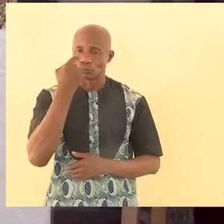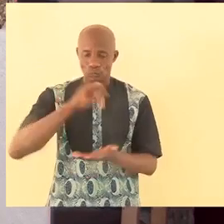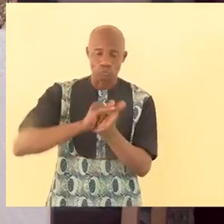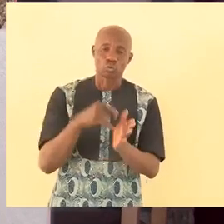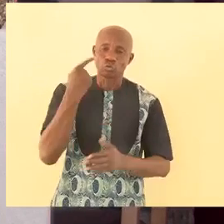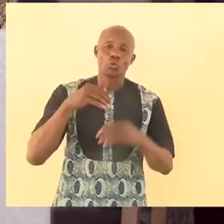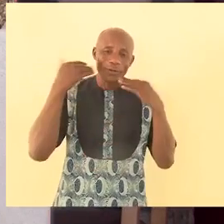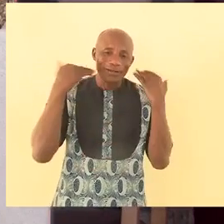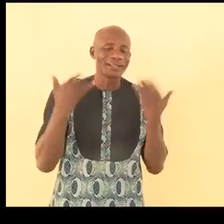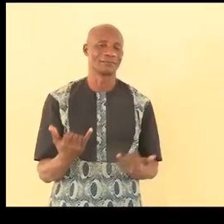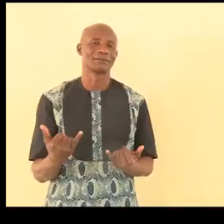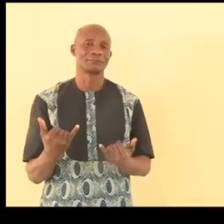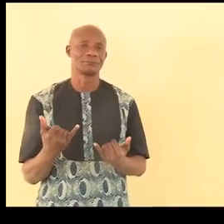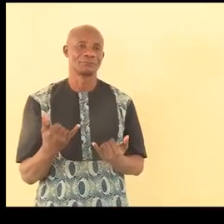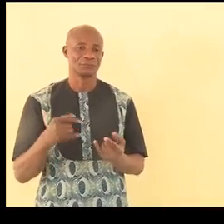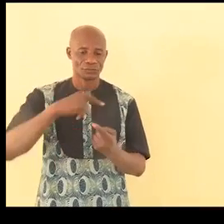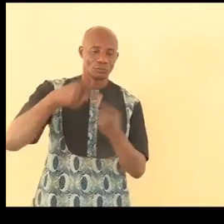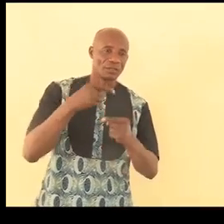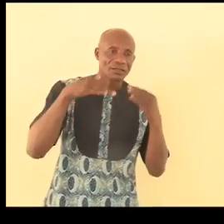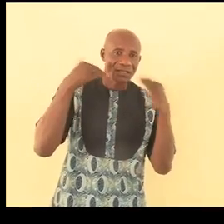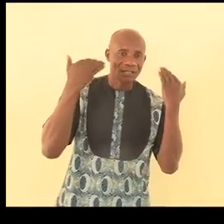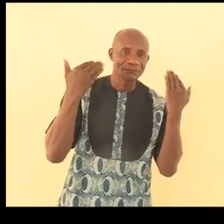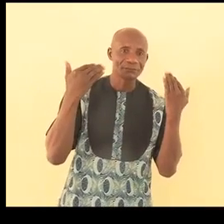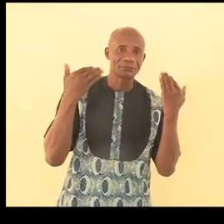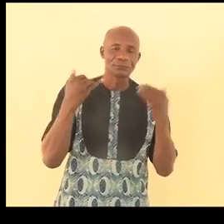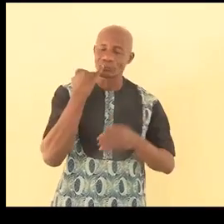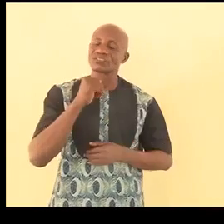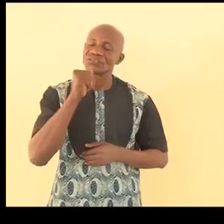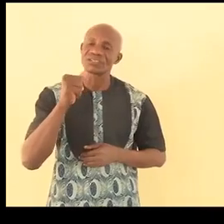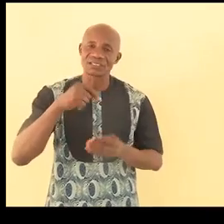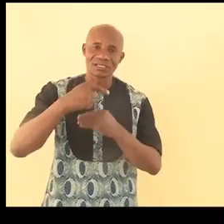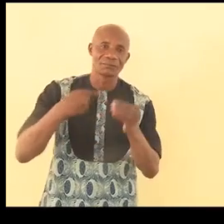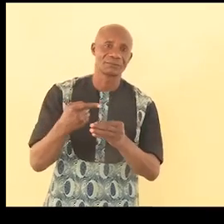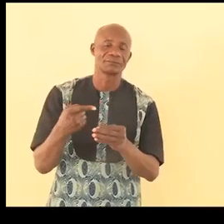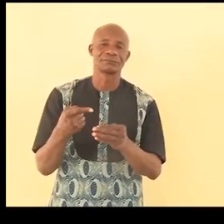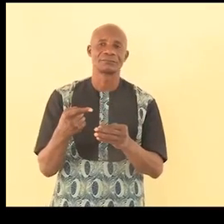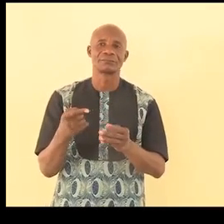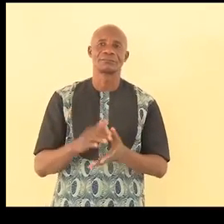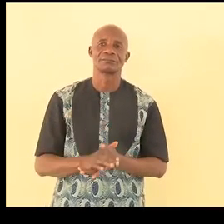Those who laugh now. When laughter, now laughter is not about